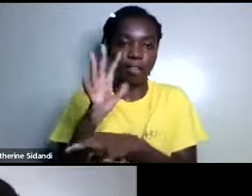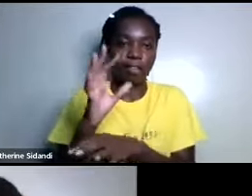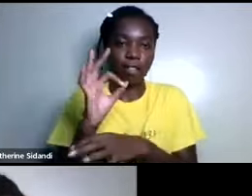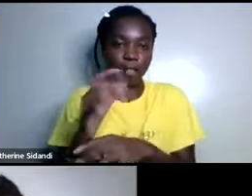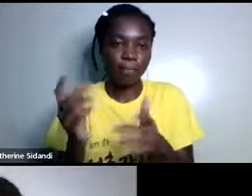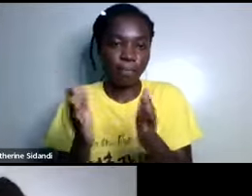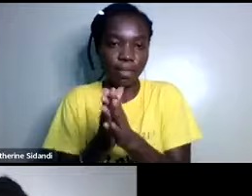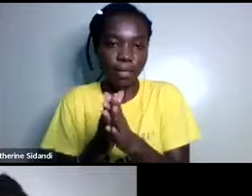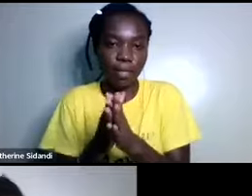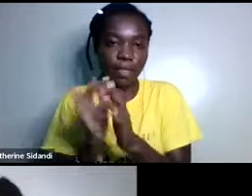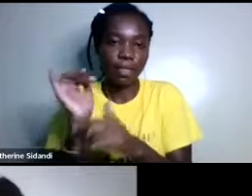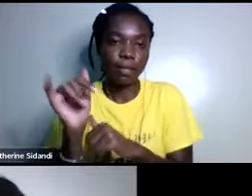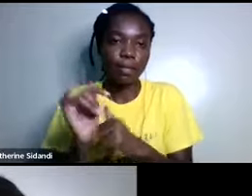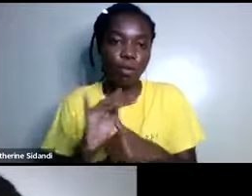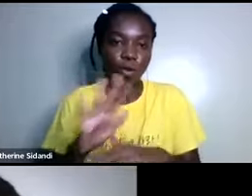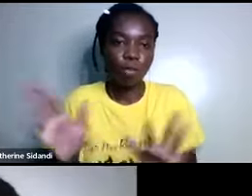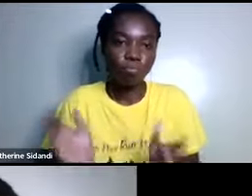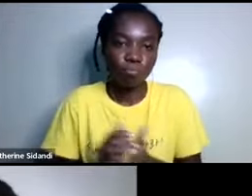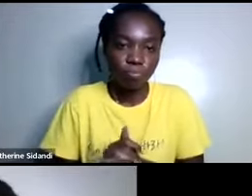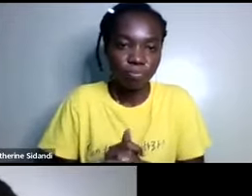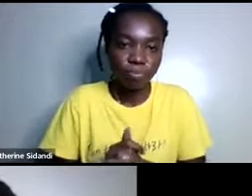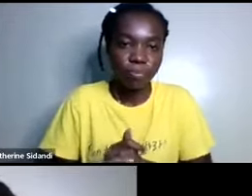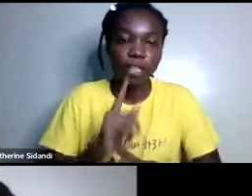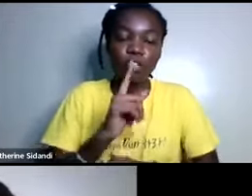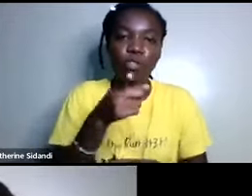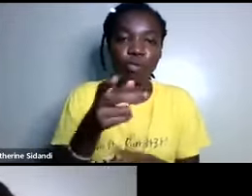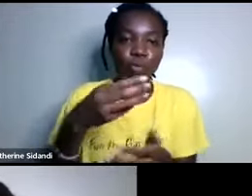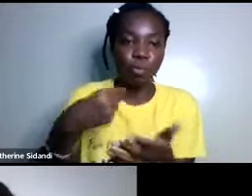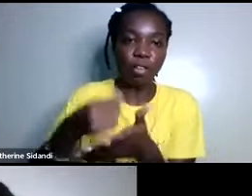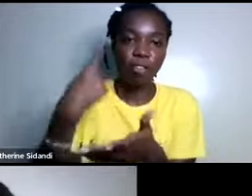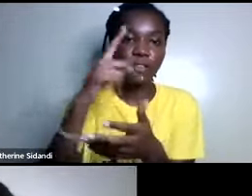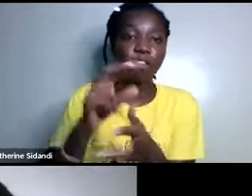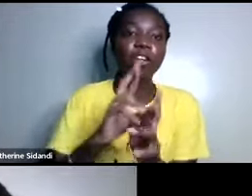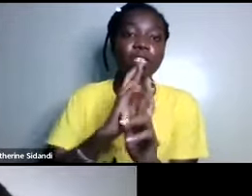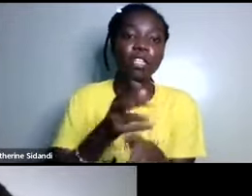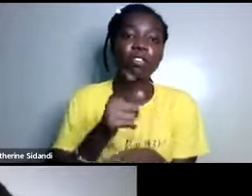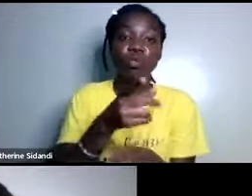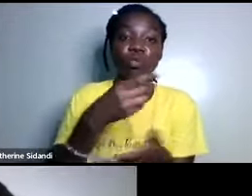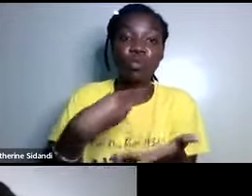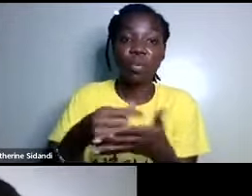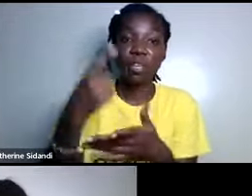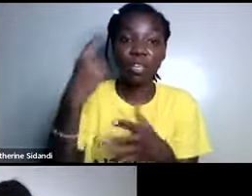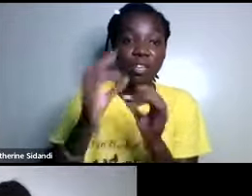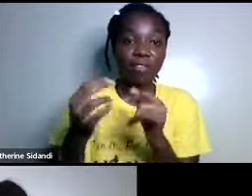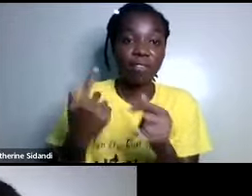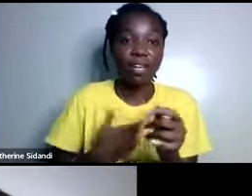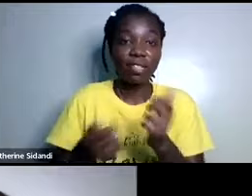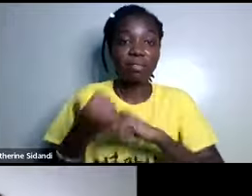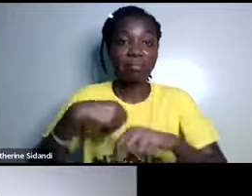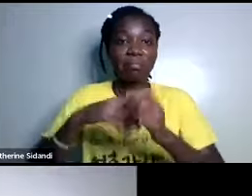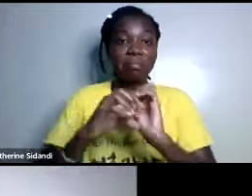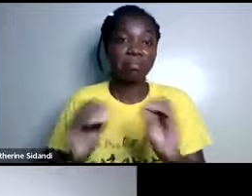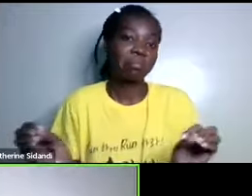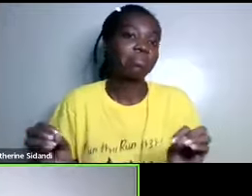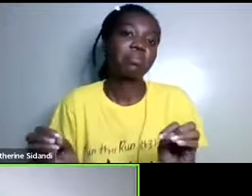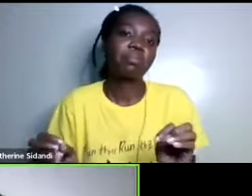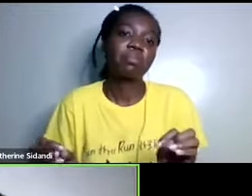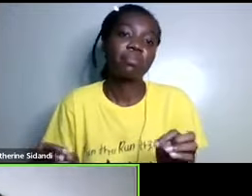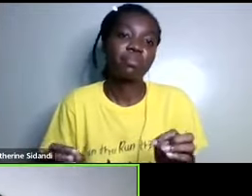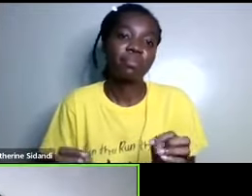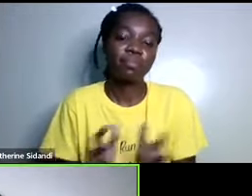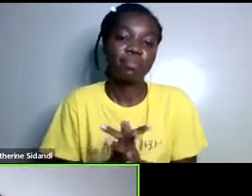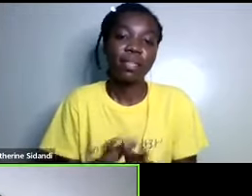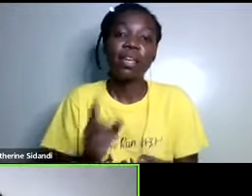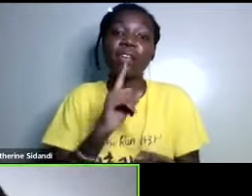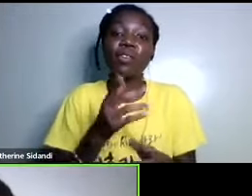it. You pay for results. You don't pay us if you don't do anything. That's how confident we are. No, and like my